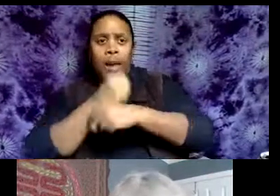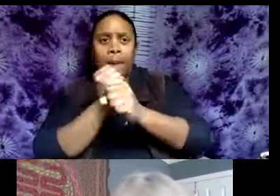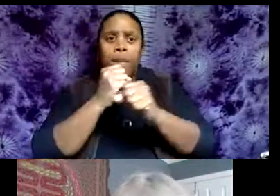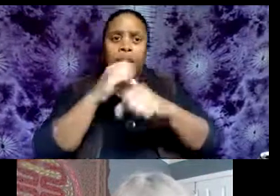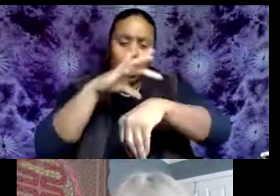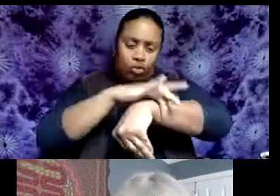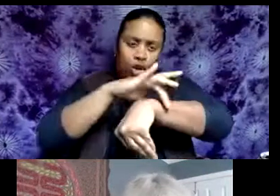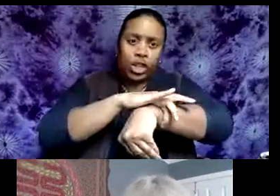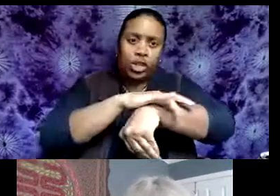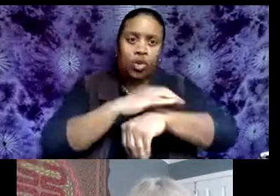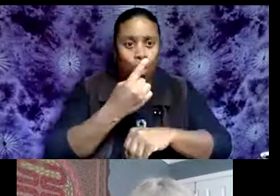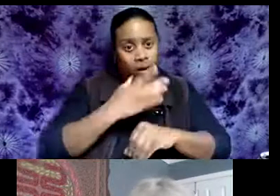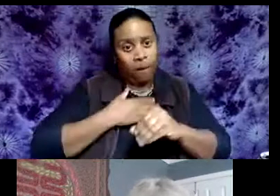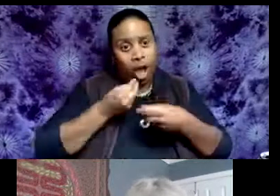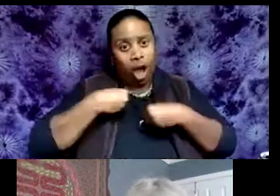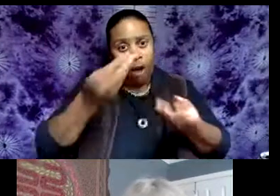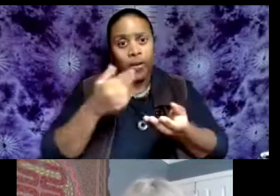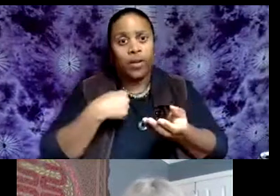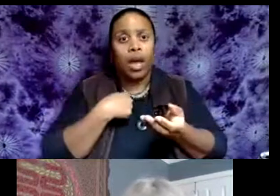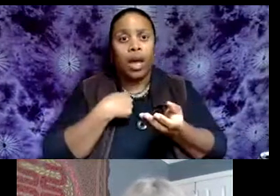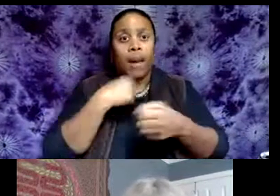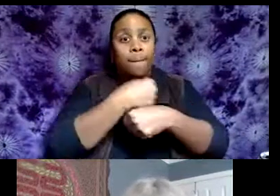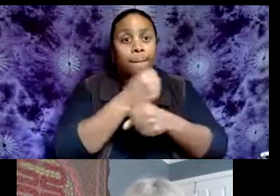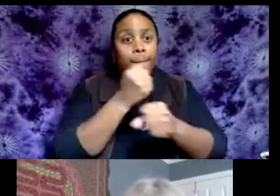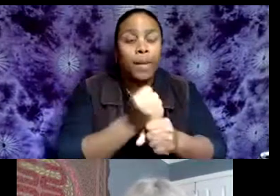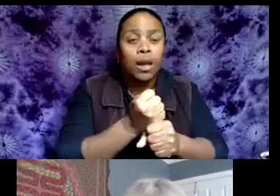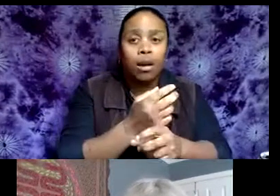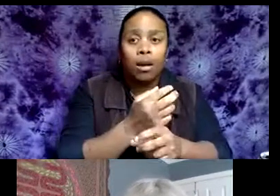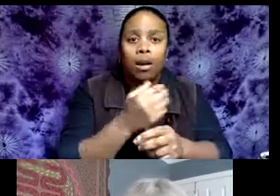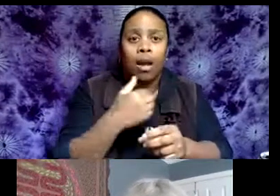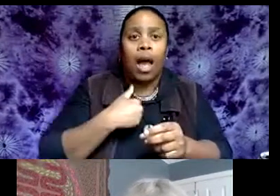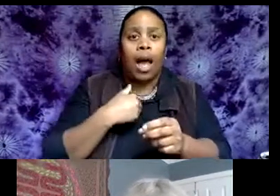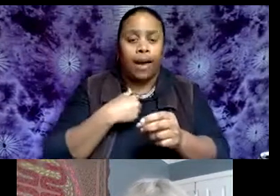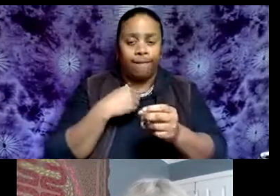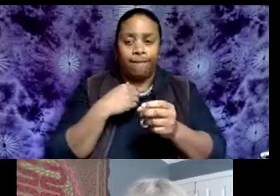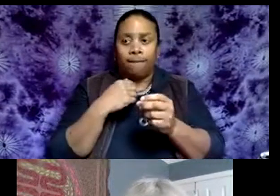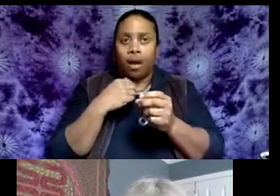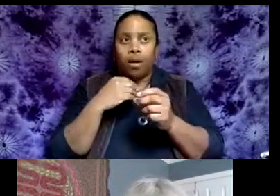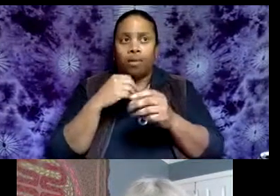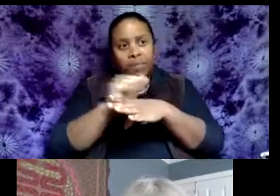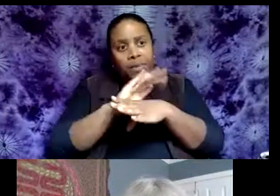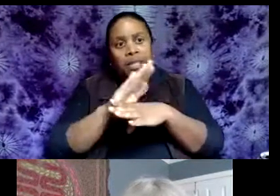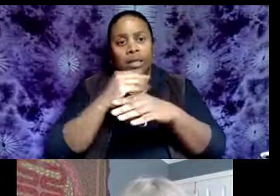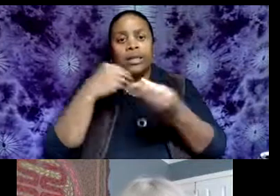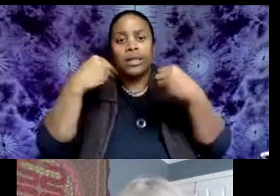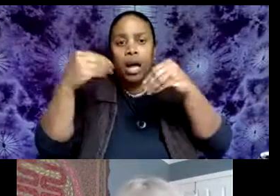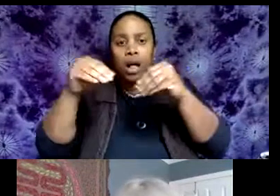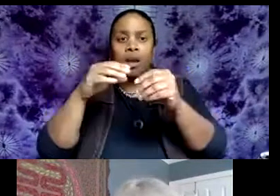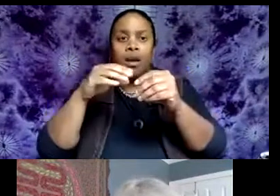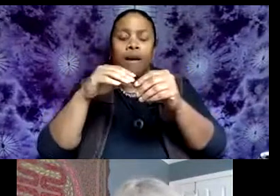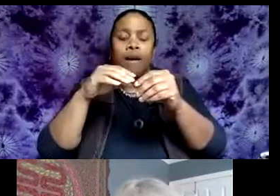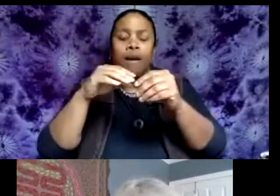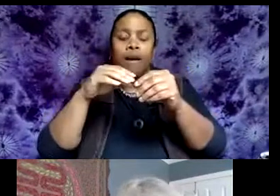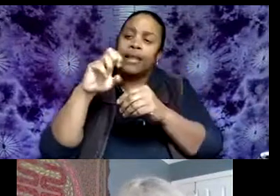offers I have today is that I have a line of my crystals. They're called Vitality Stones.